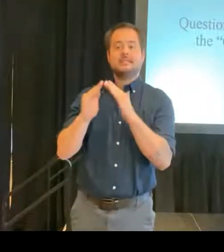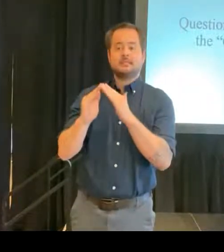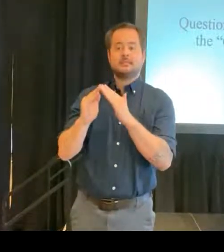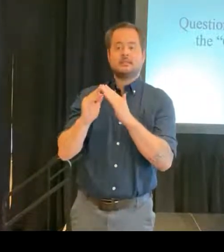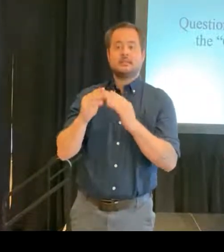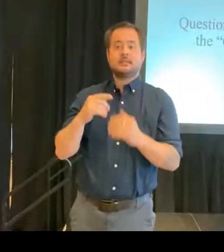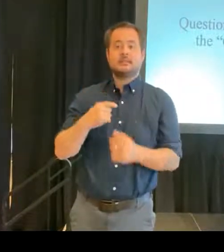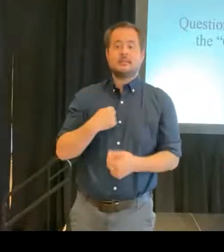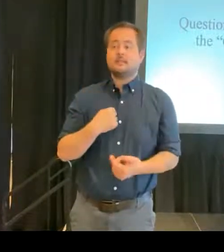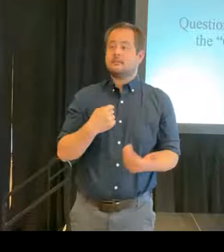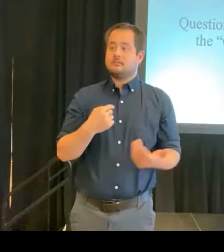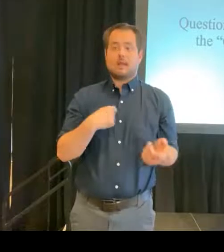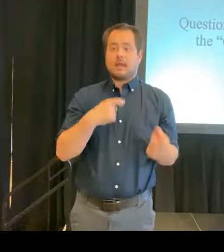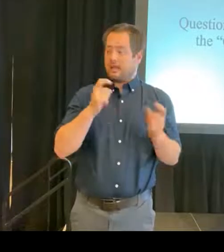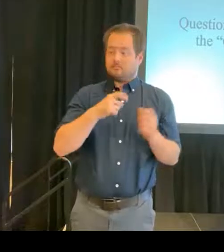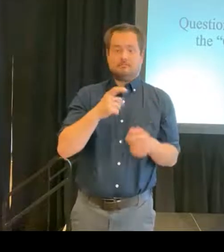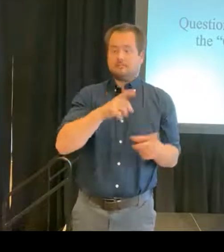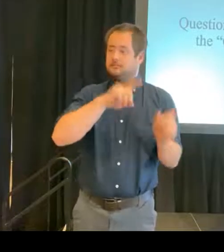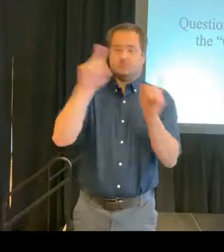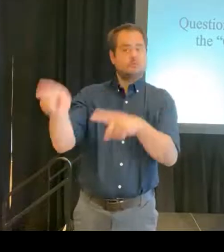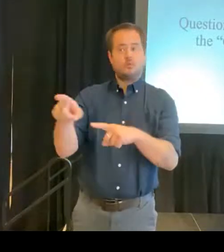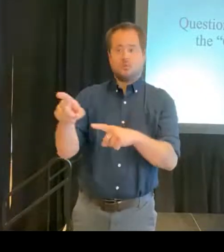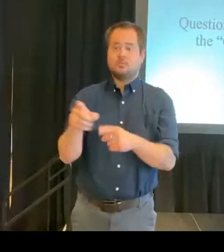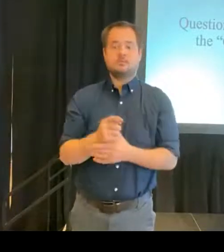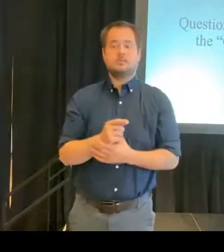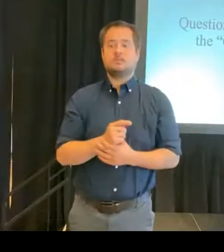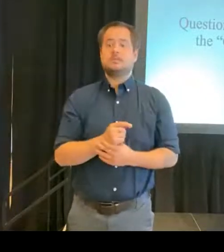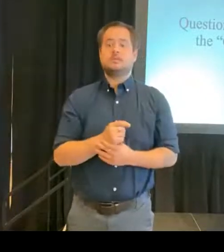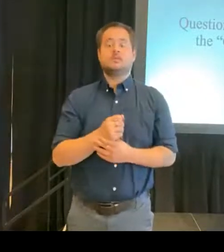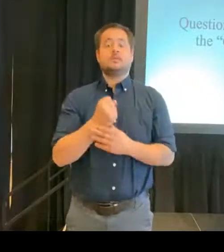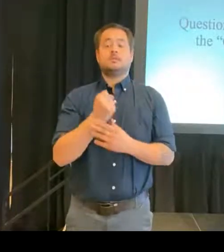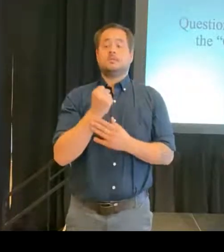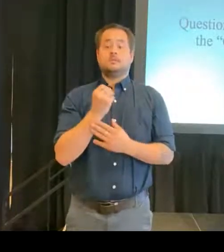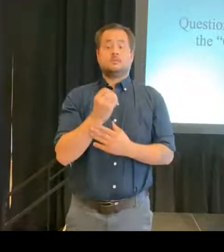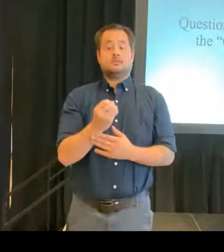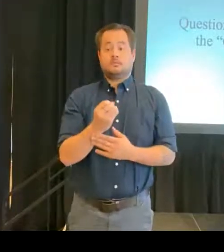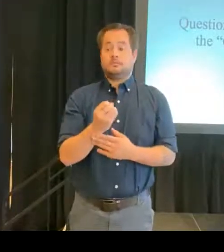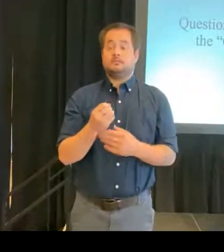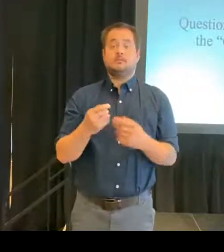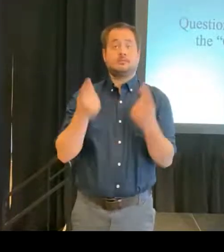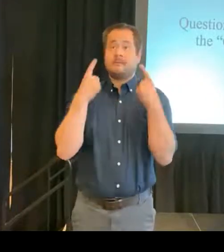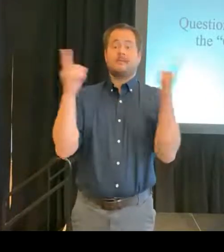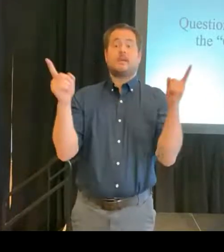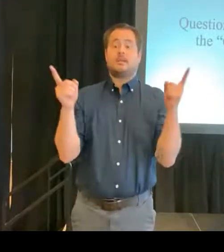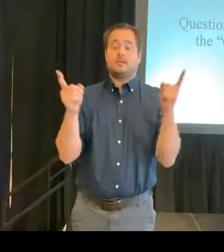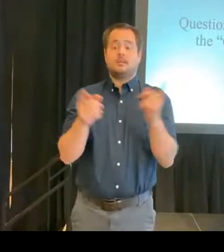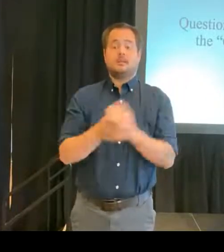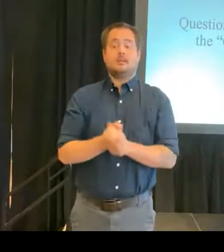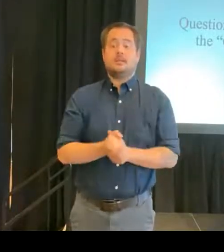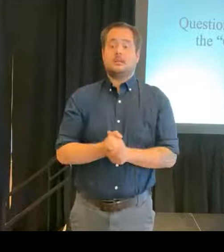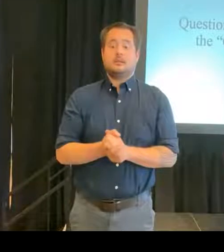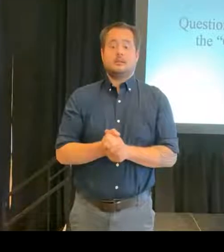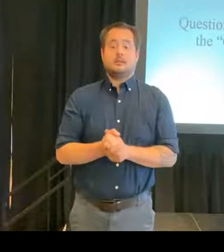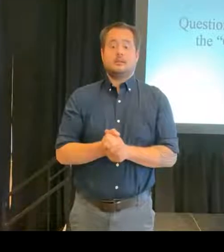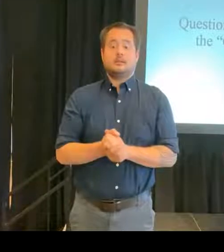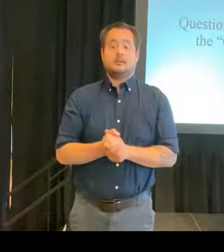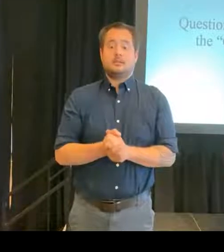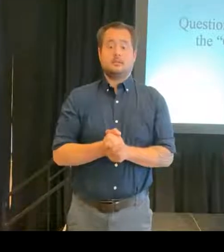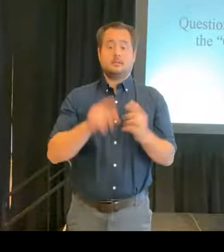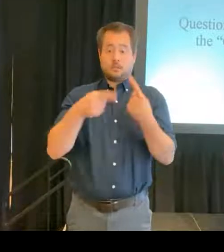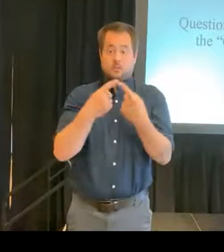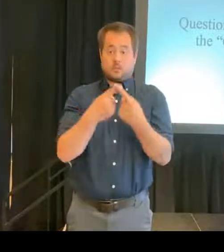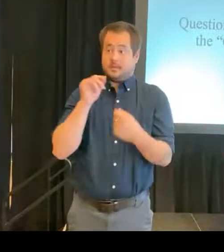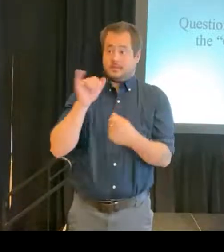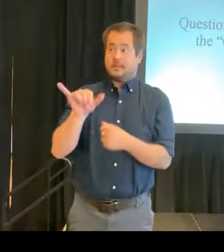to Birmingham, I'm going with them. So finally, when they said they were